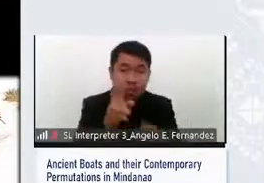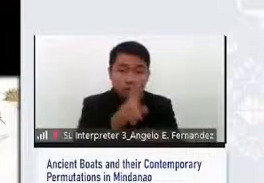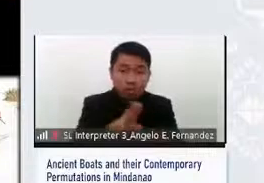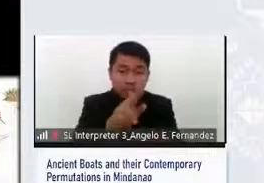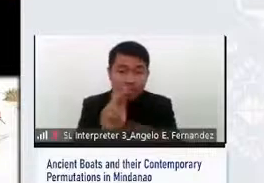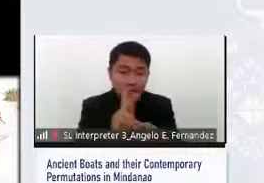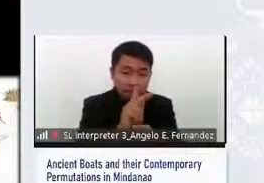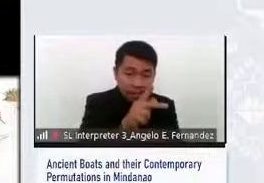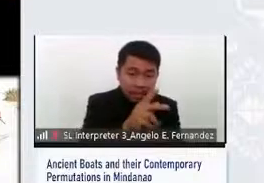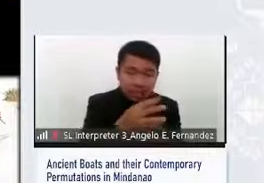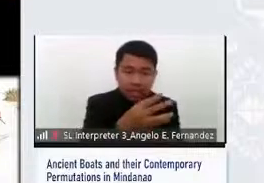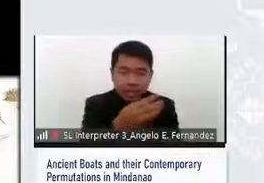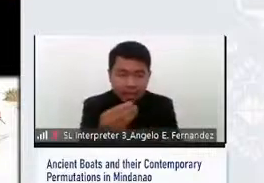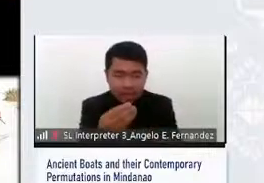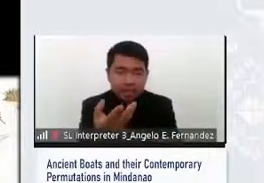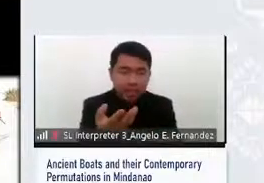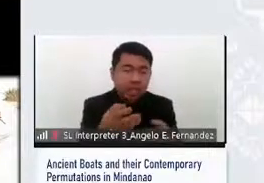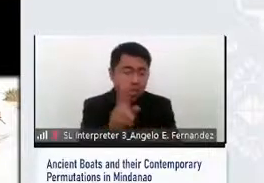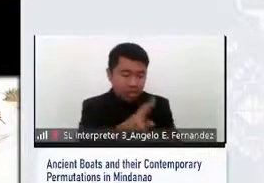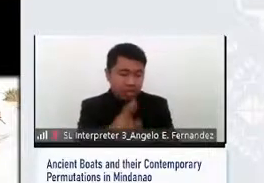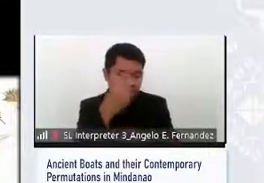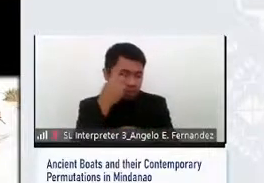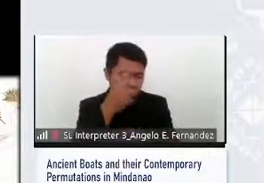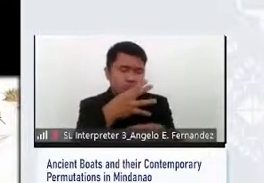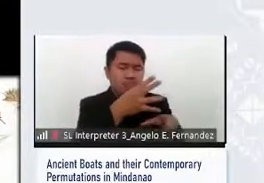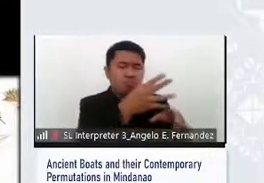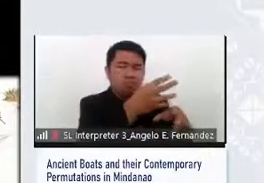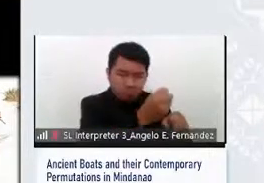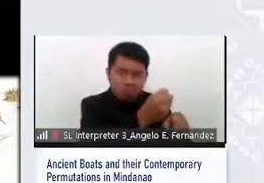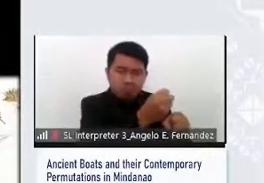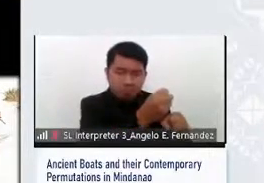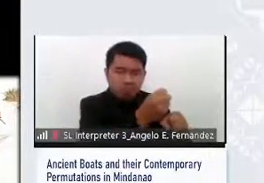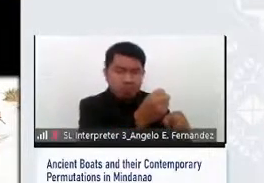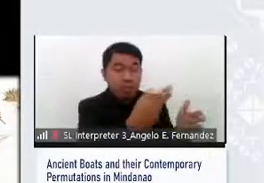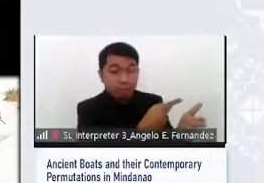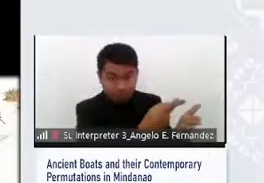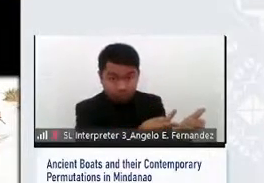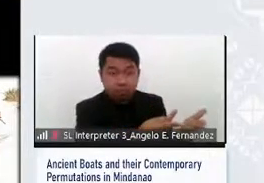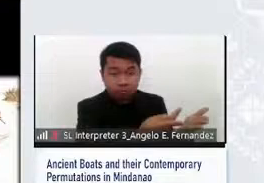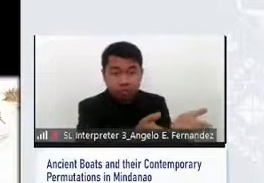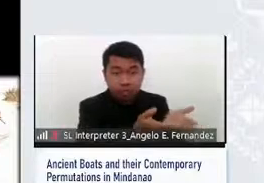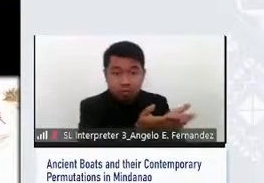and used to secure or lash the boat frames and other components, as illustrated here.